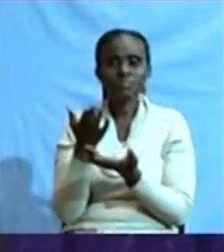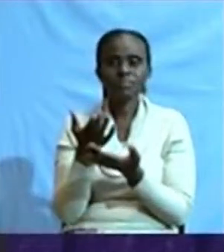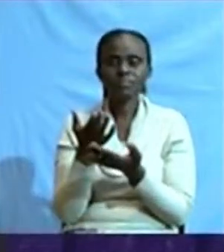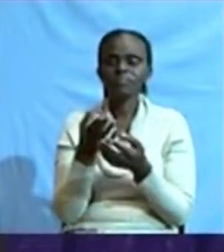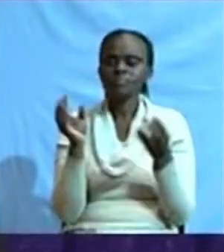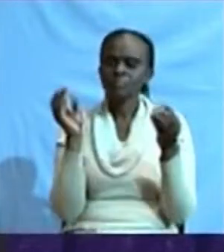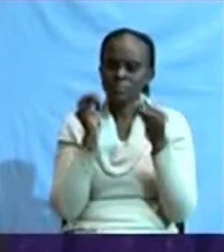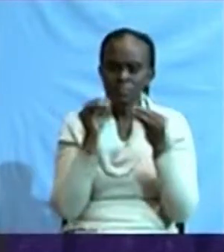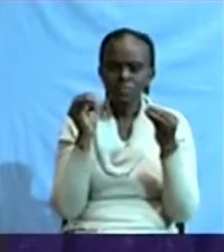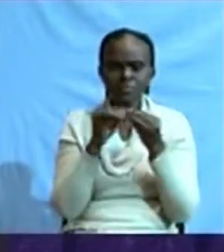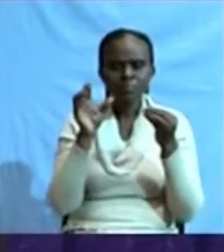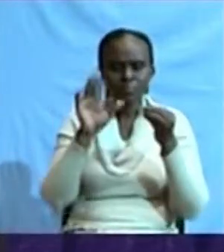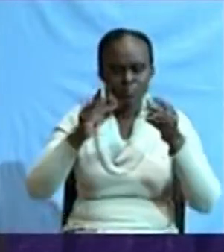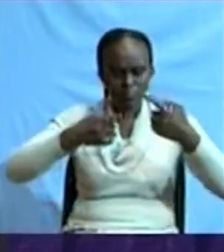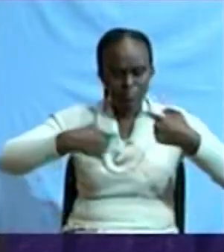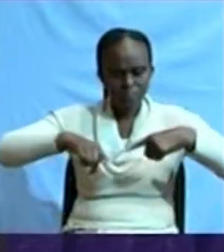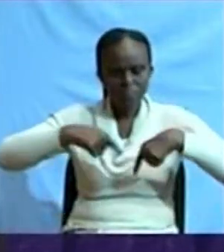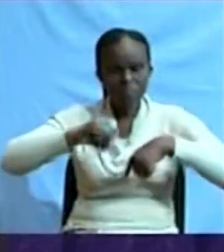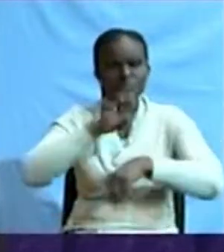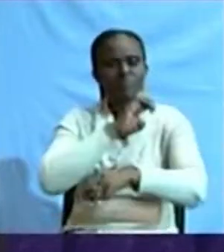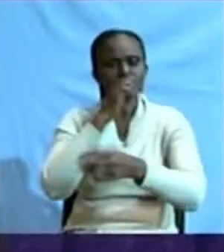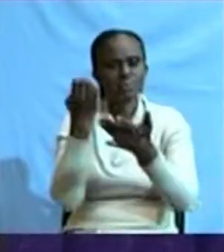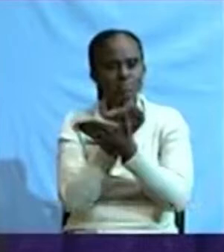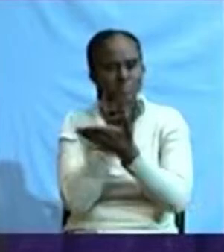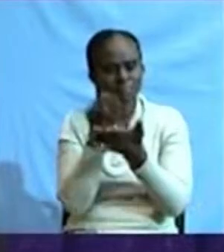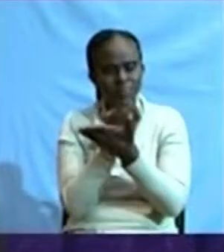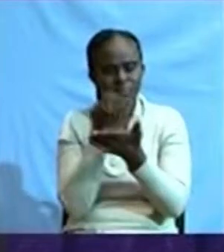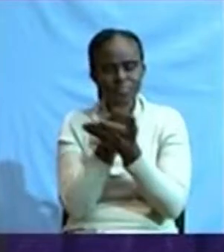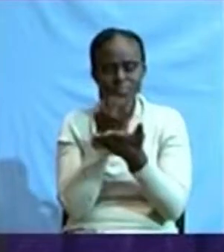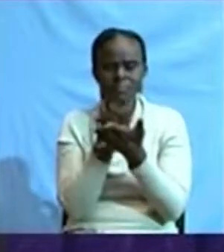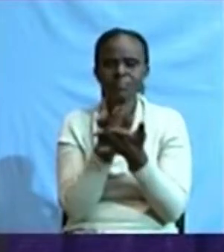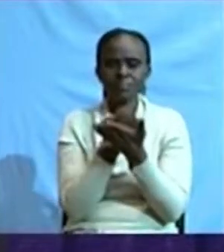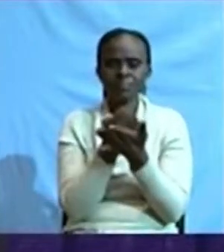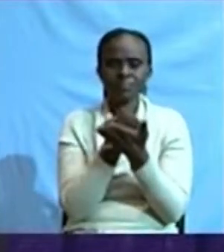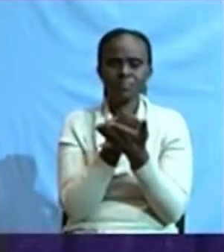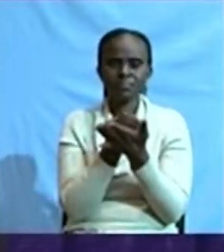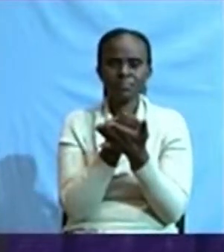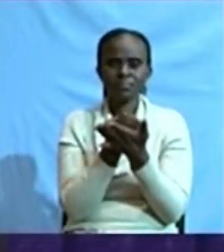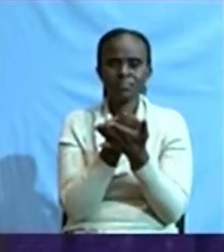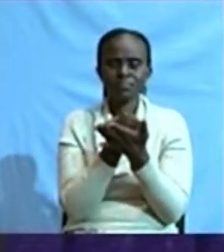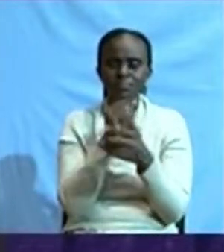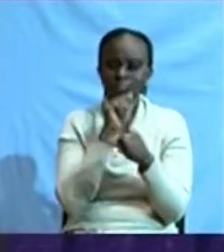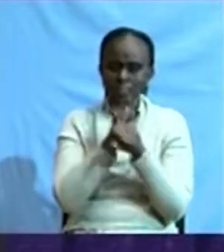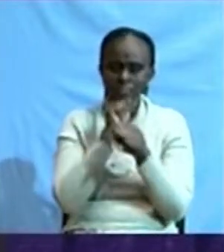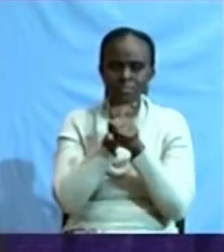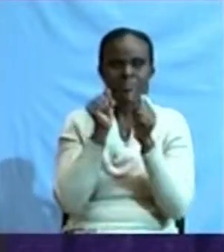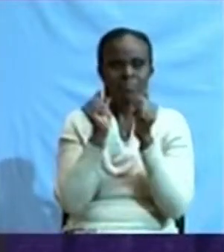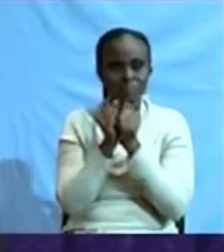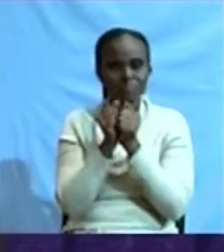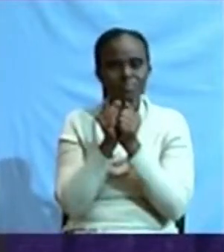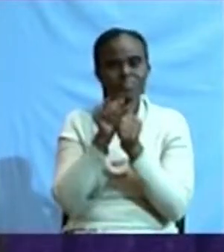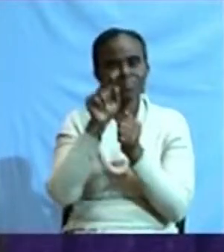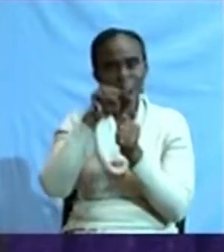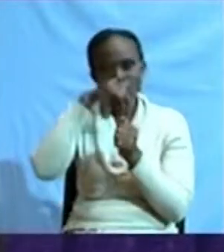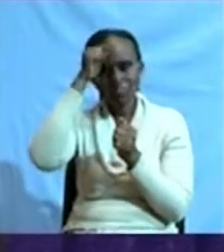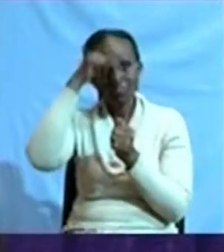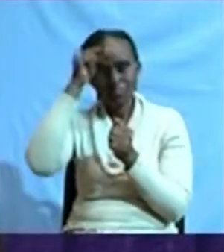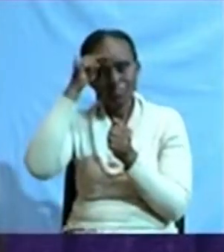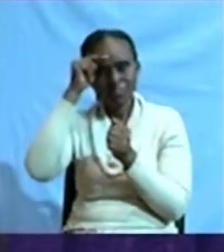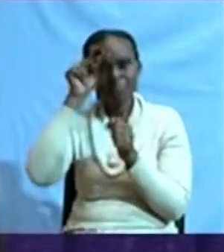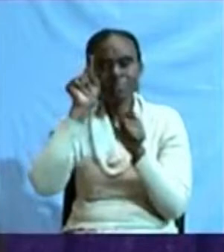Exploit your local economic comparative advantage, working hand in hand with Nakonde